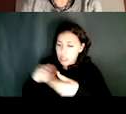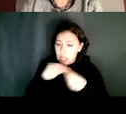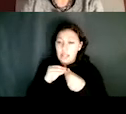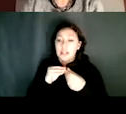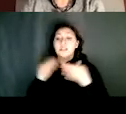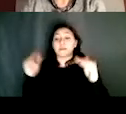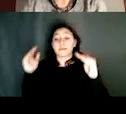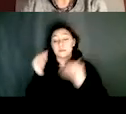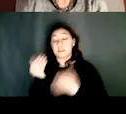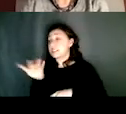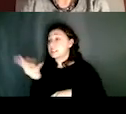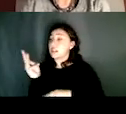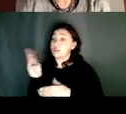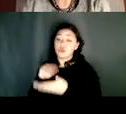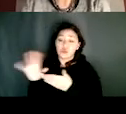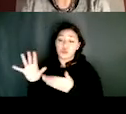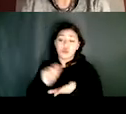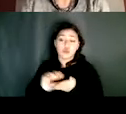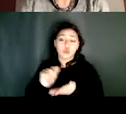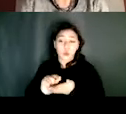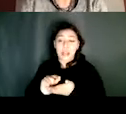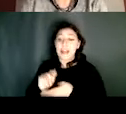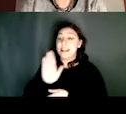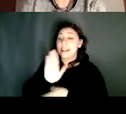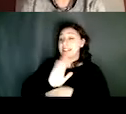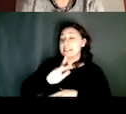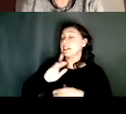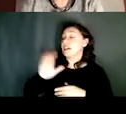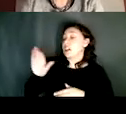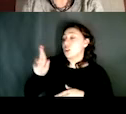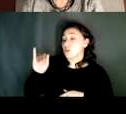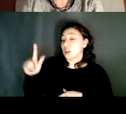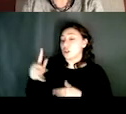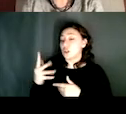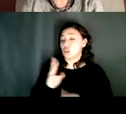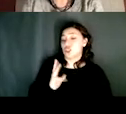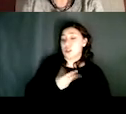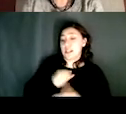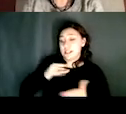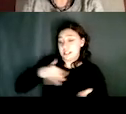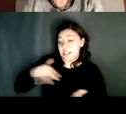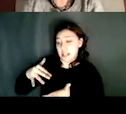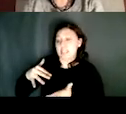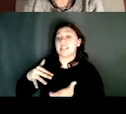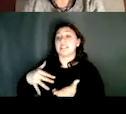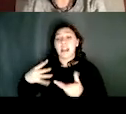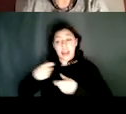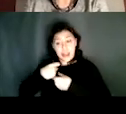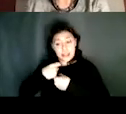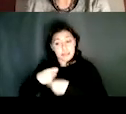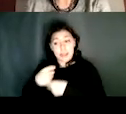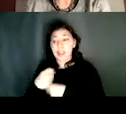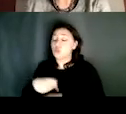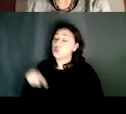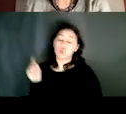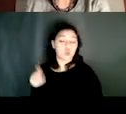created much needed space within the academy for students to explore intersectional scholarship and queer of color critique.